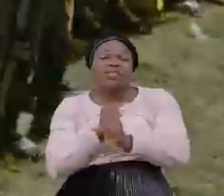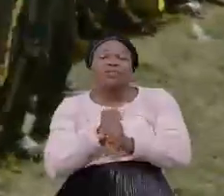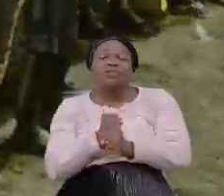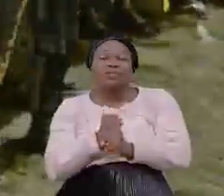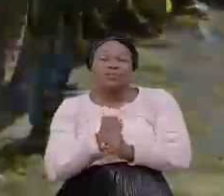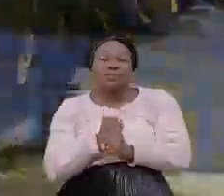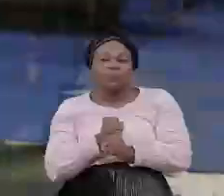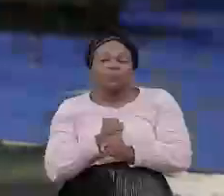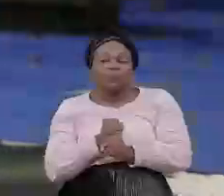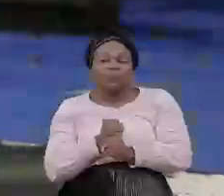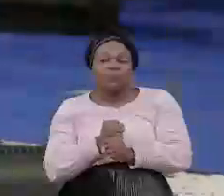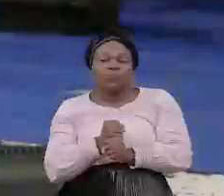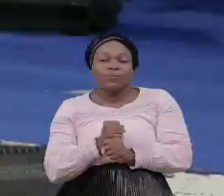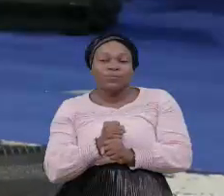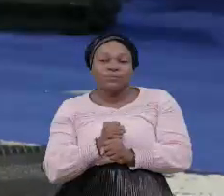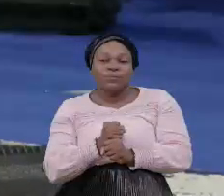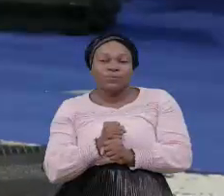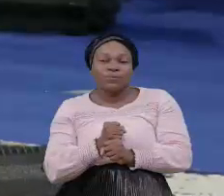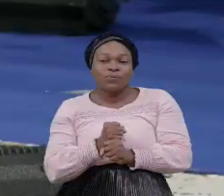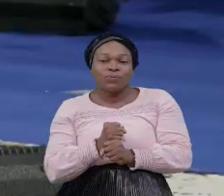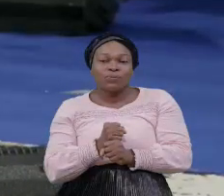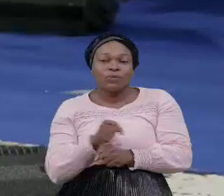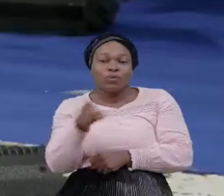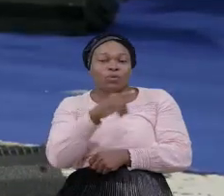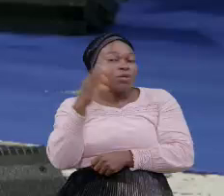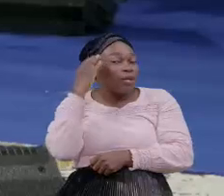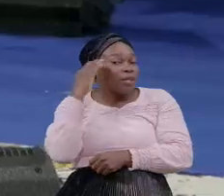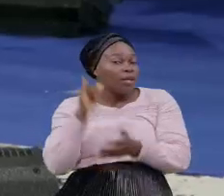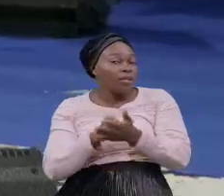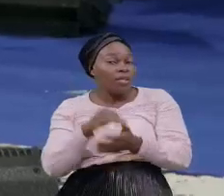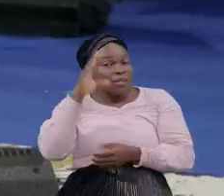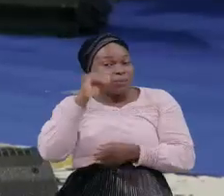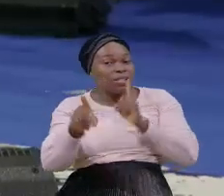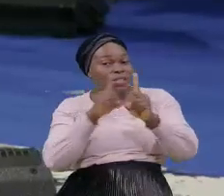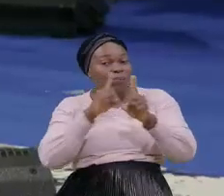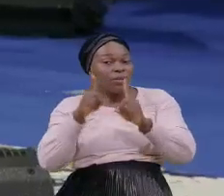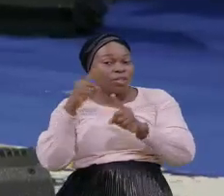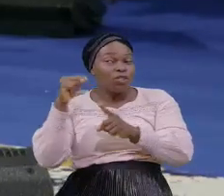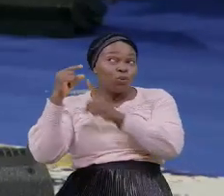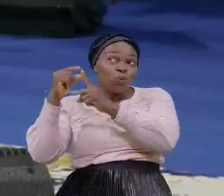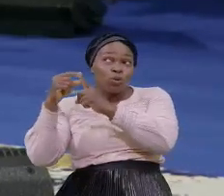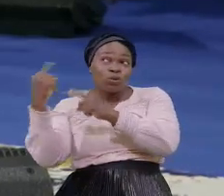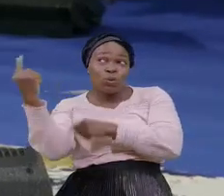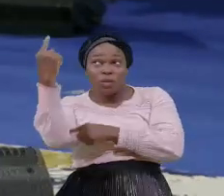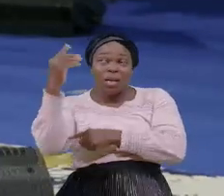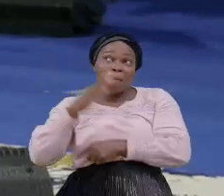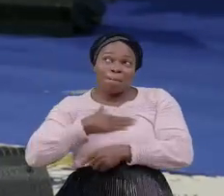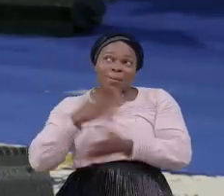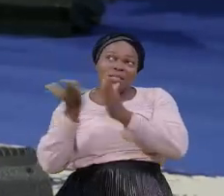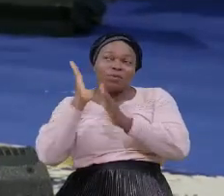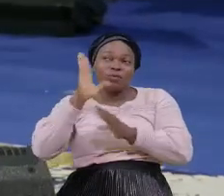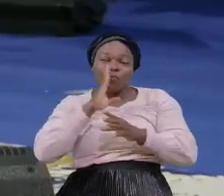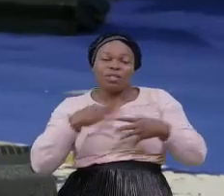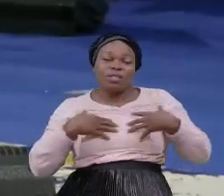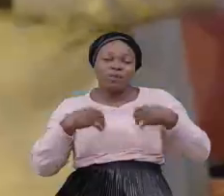Did you hear that man speak? The word only, and my servant shall be healed. You got